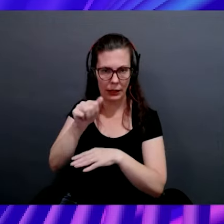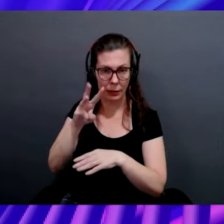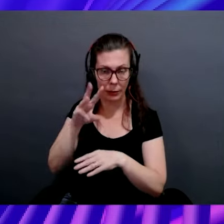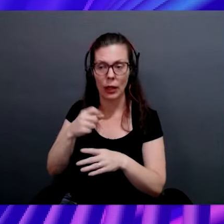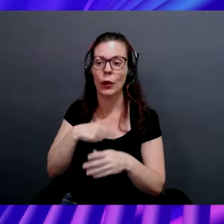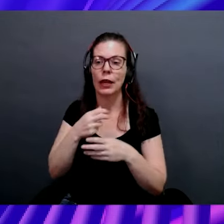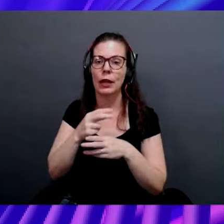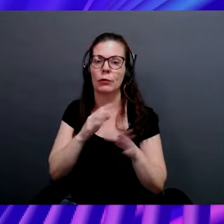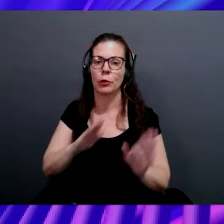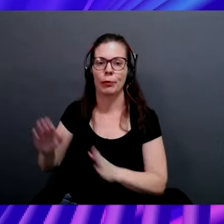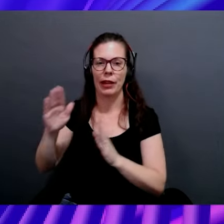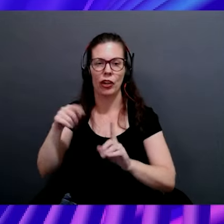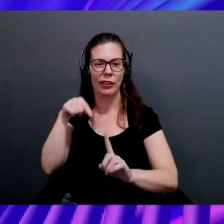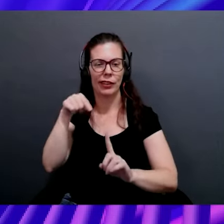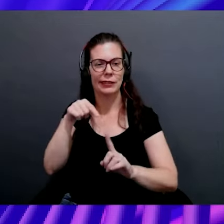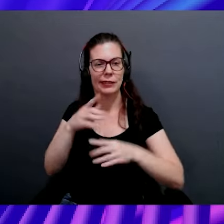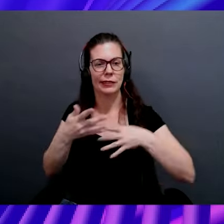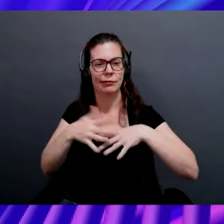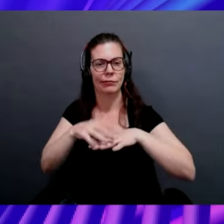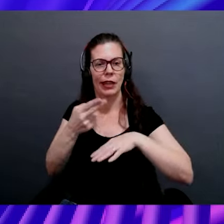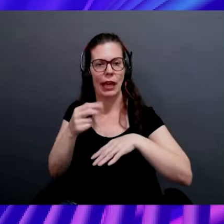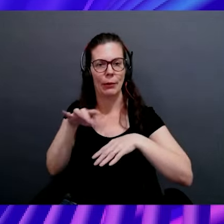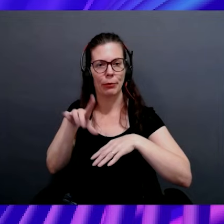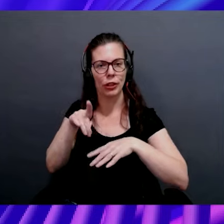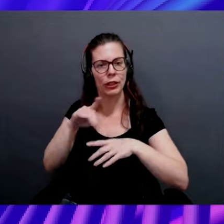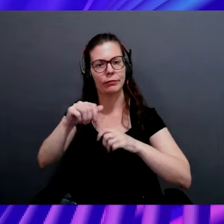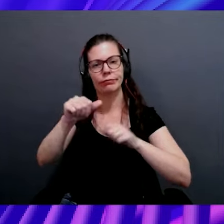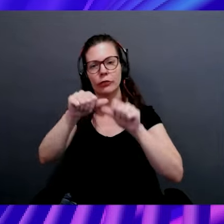hybrid architecture diagram, which